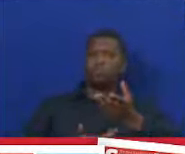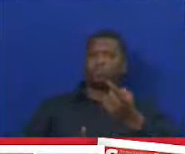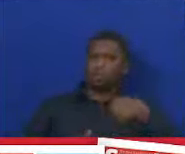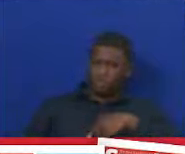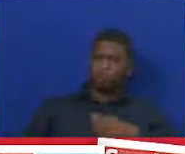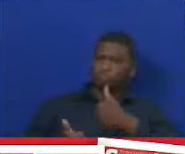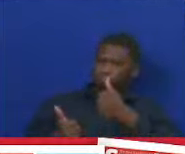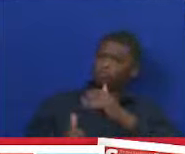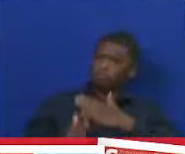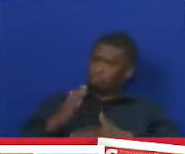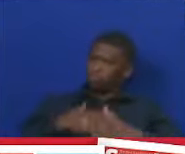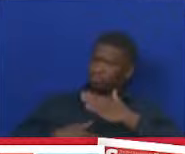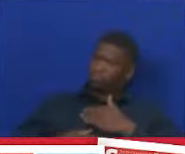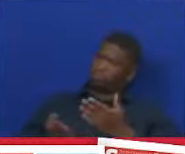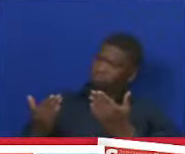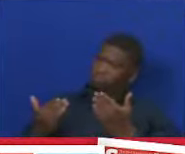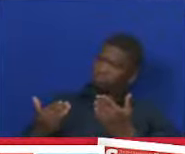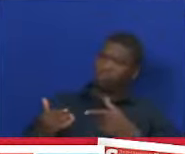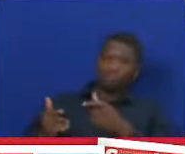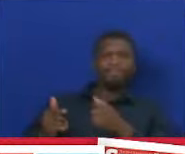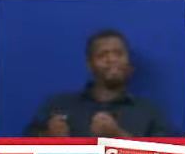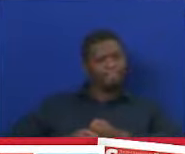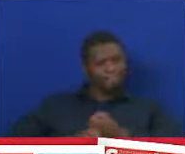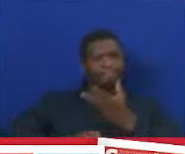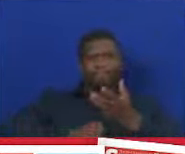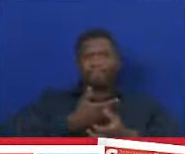He then informed us that he